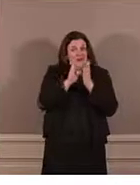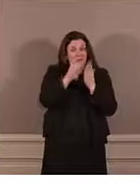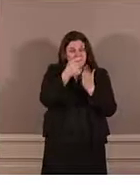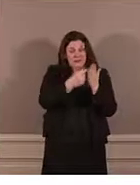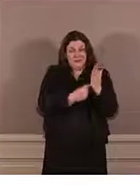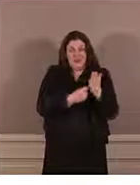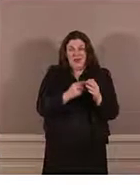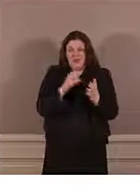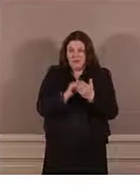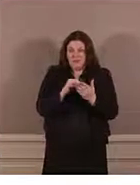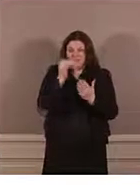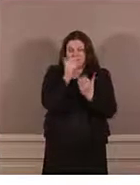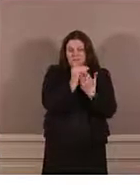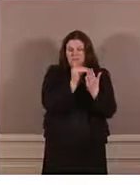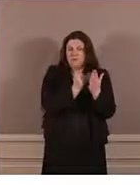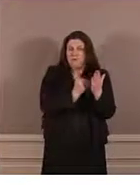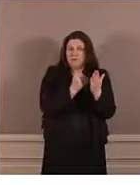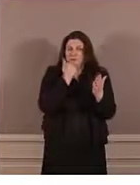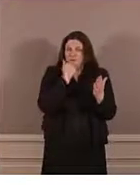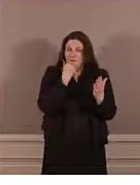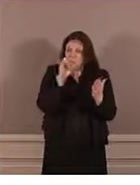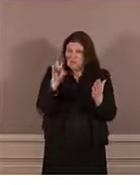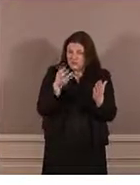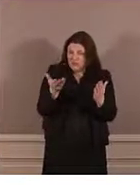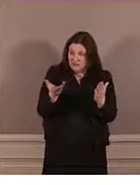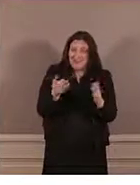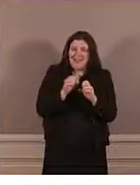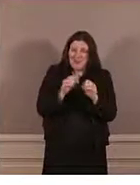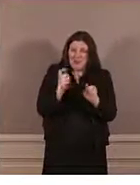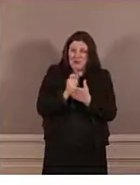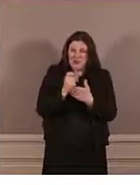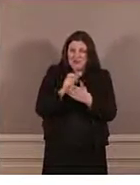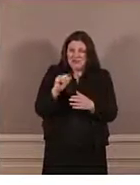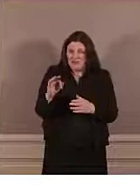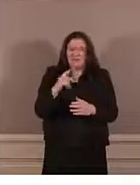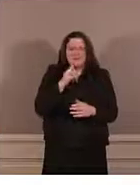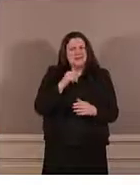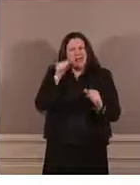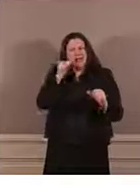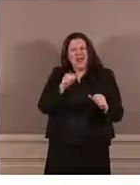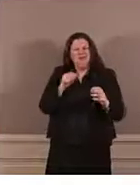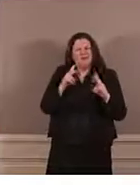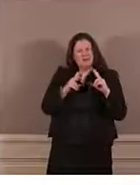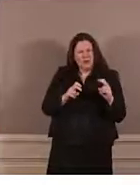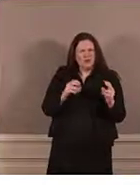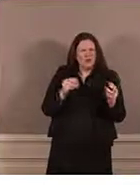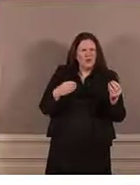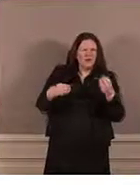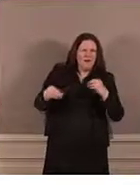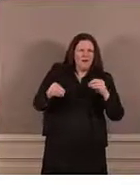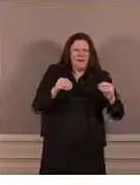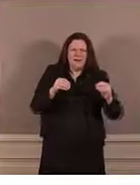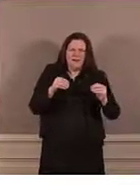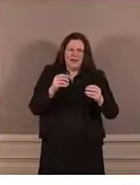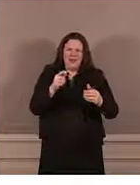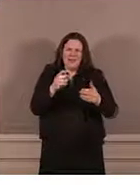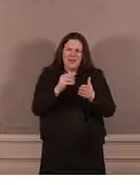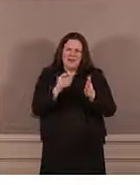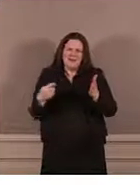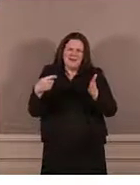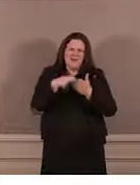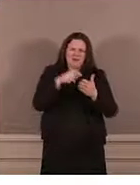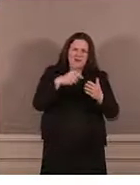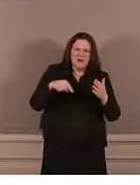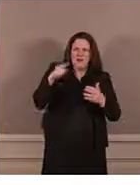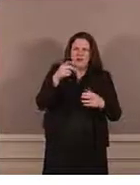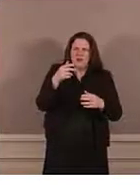set number of questions that we were asking in each session, but we did allow researchers to kind of top and tail those depending on what they